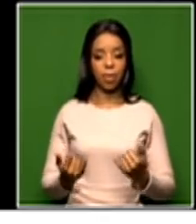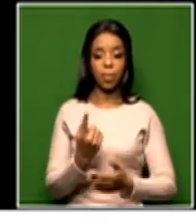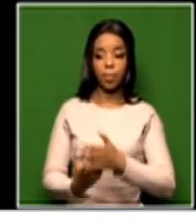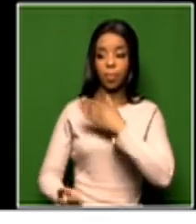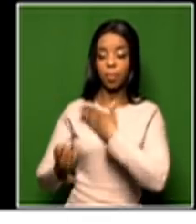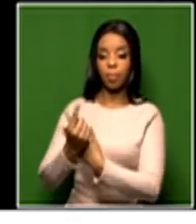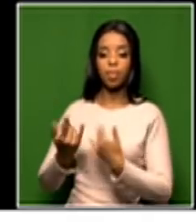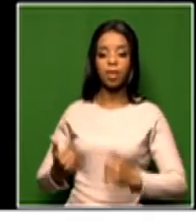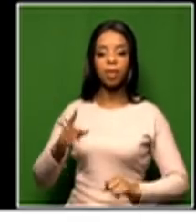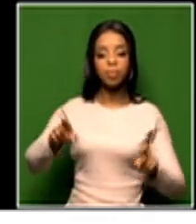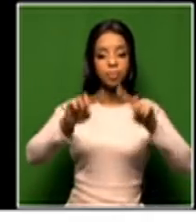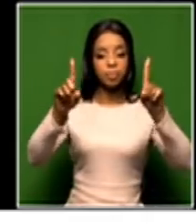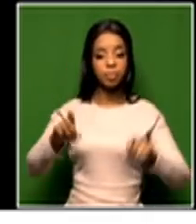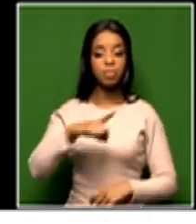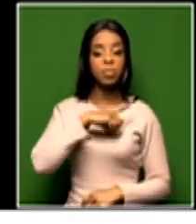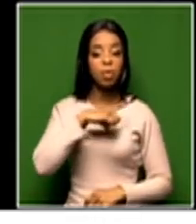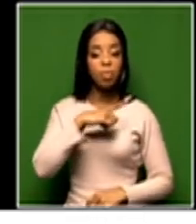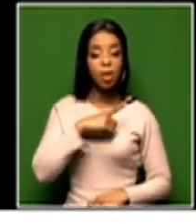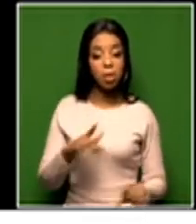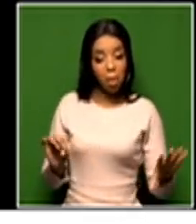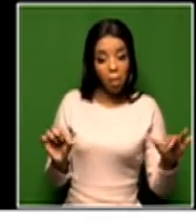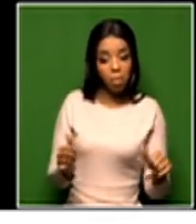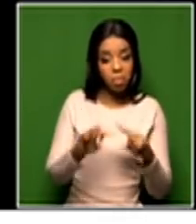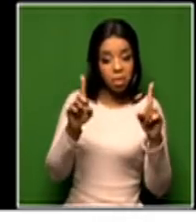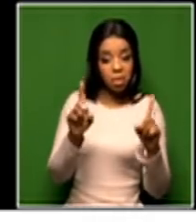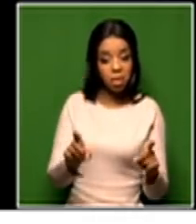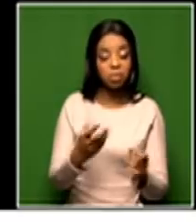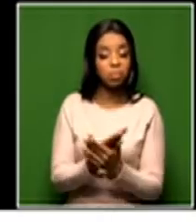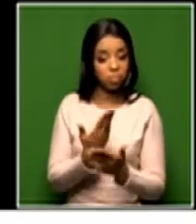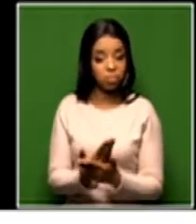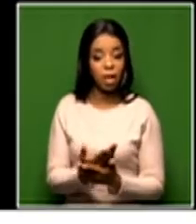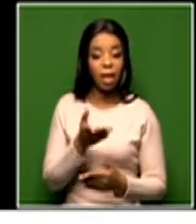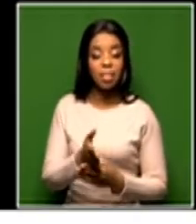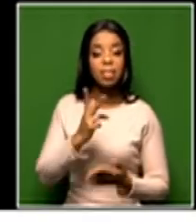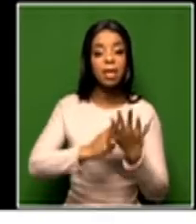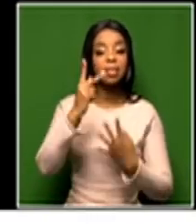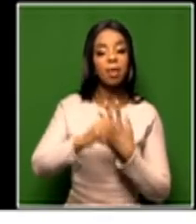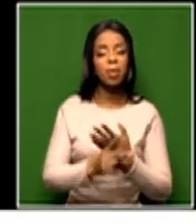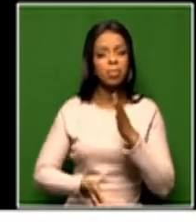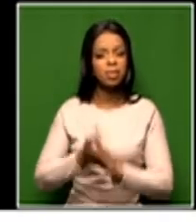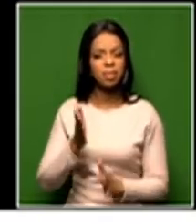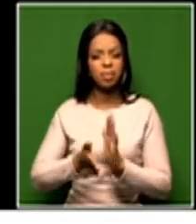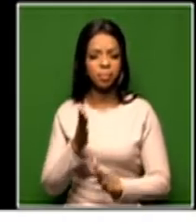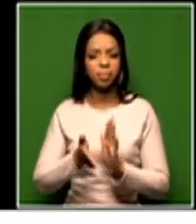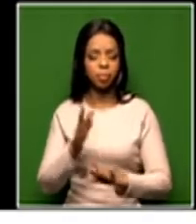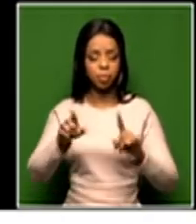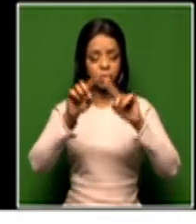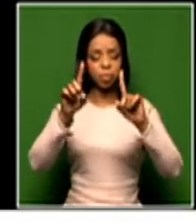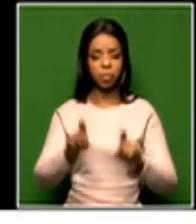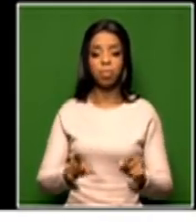into question as to whether they were competent to actually construct the kind of project which they were given. And